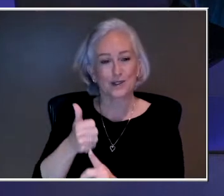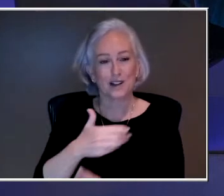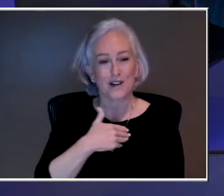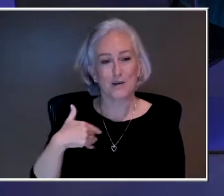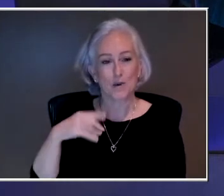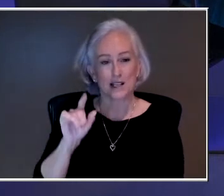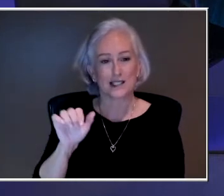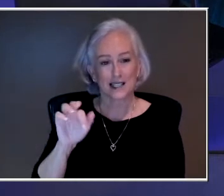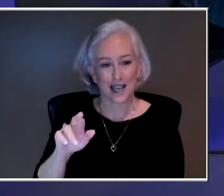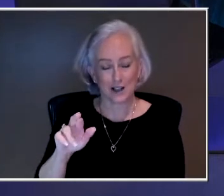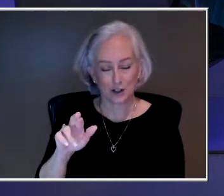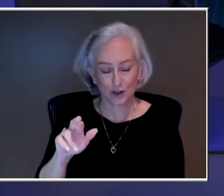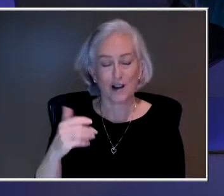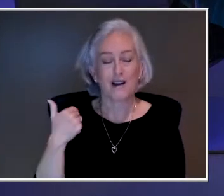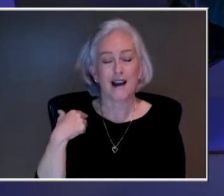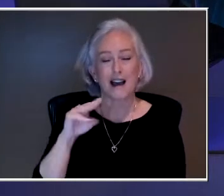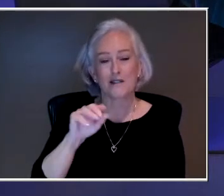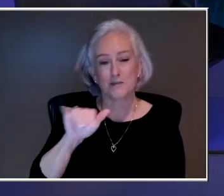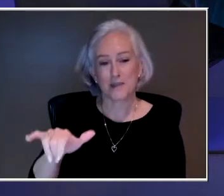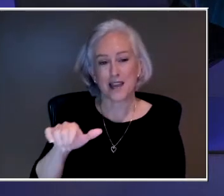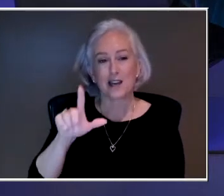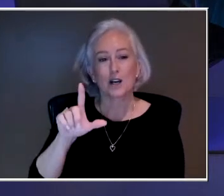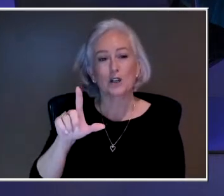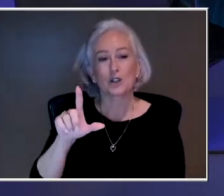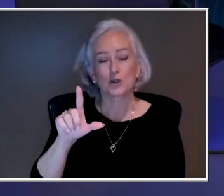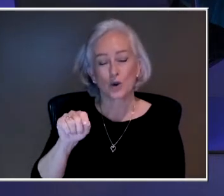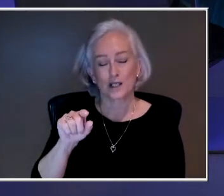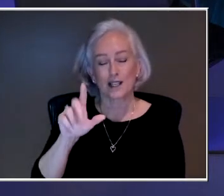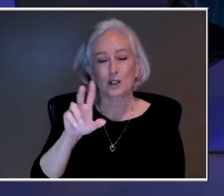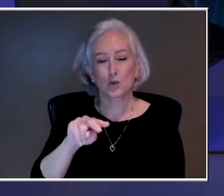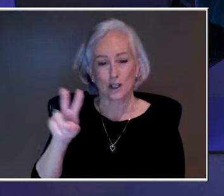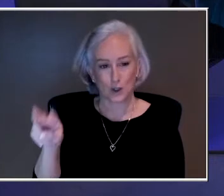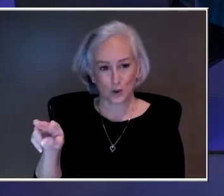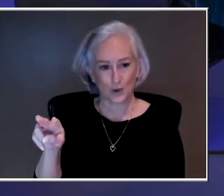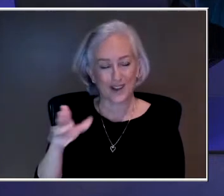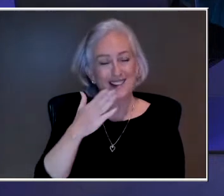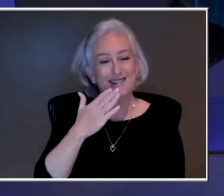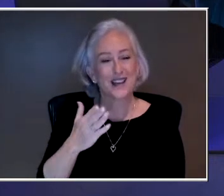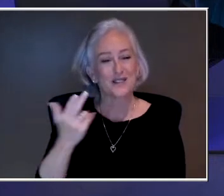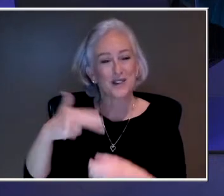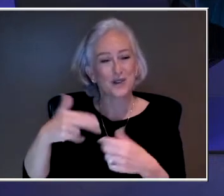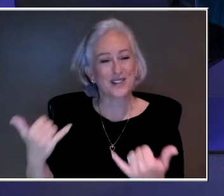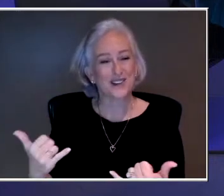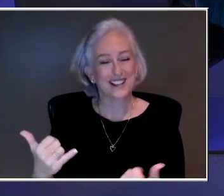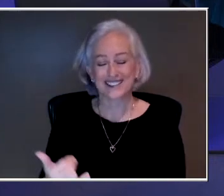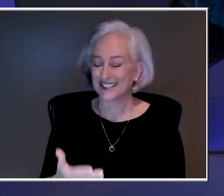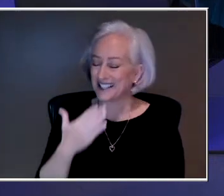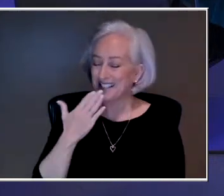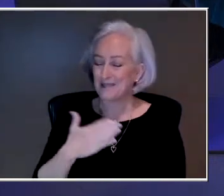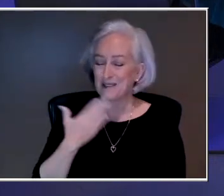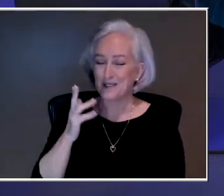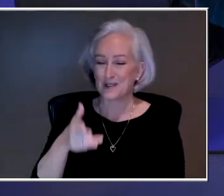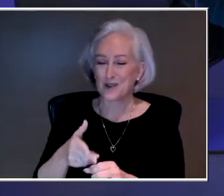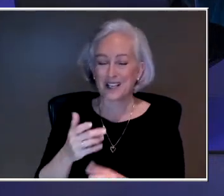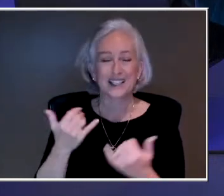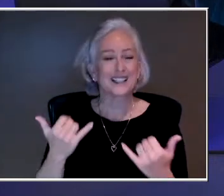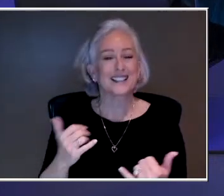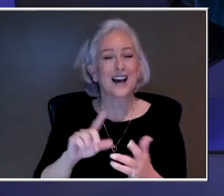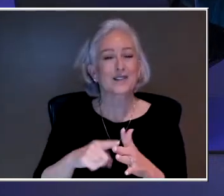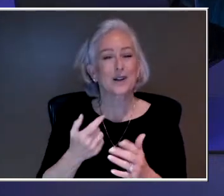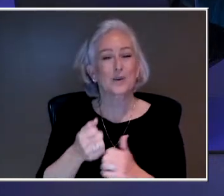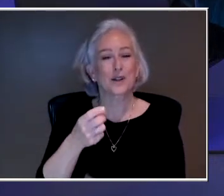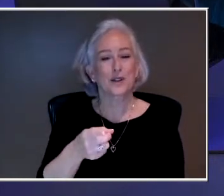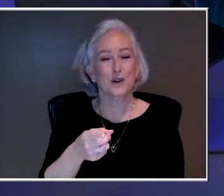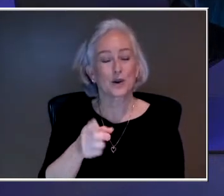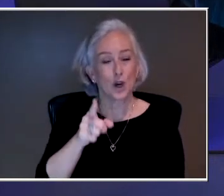of 2022. So glad to have you here with us today. Thank you. I'm glad to be here. Yeah, so let's start with you. You had actually learned